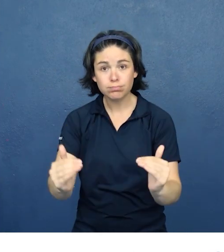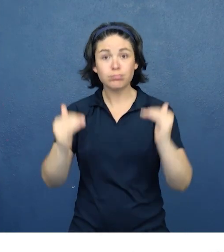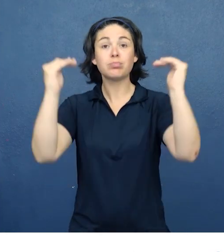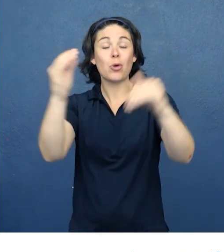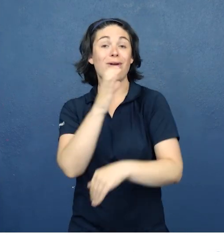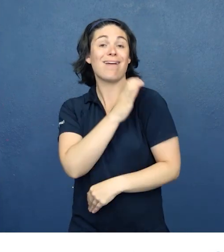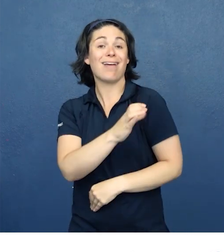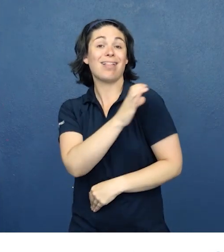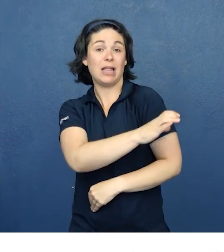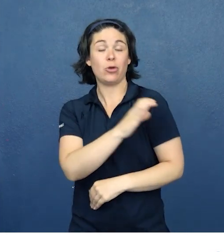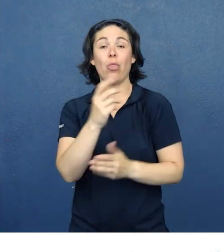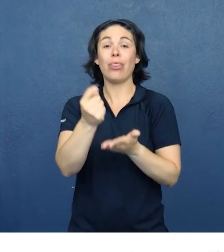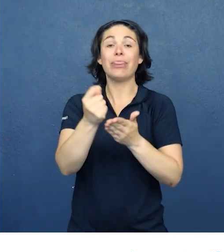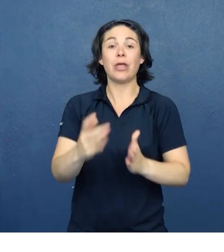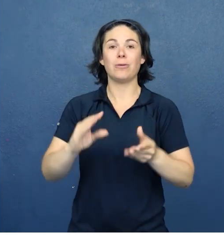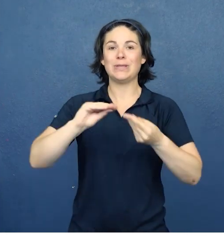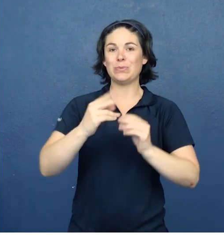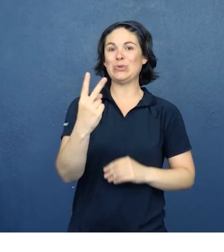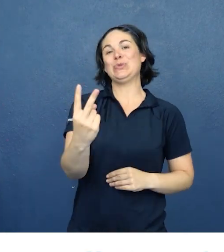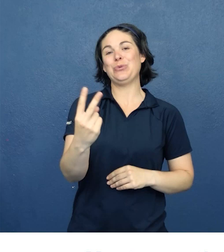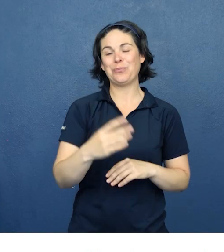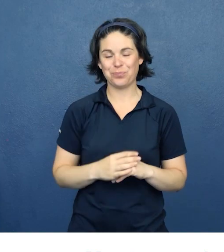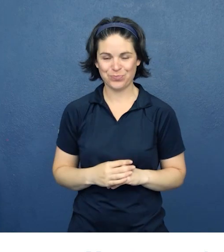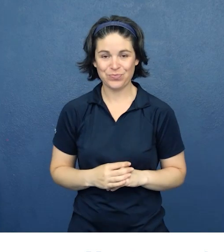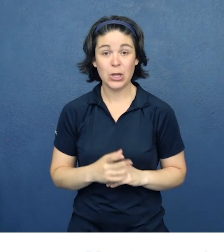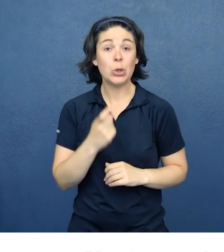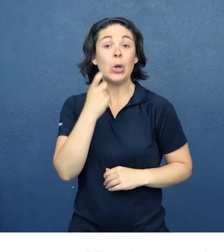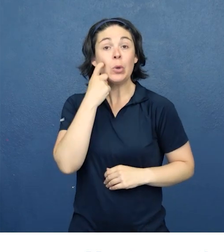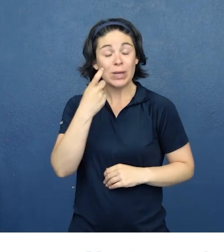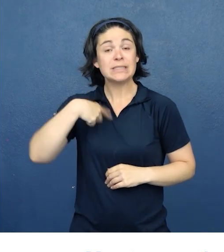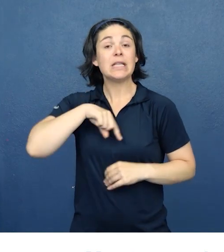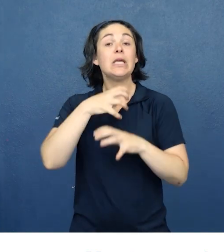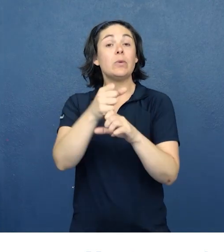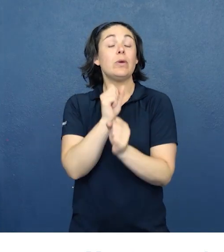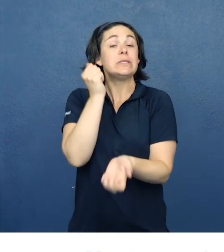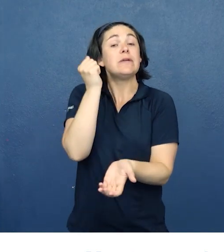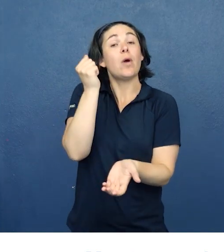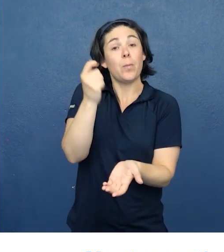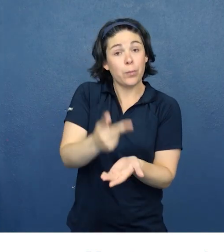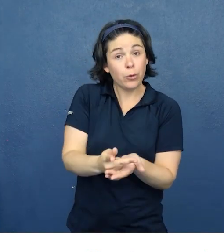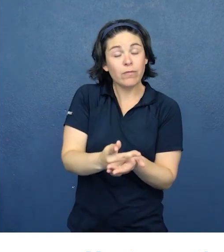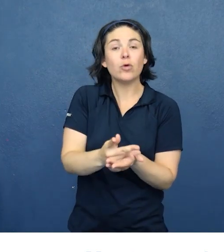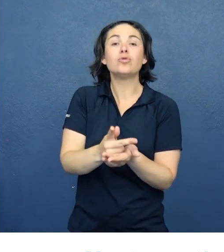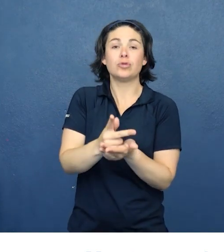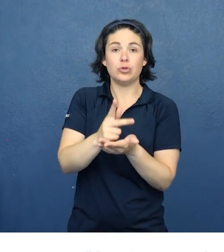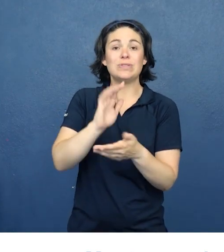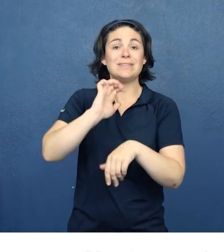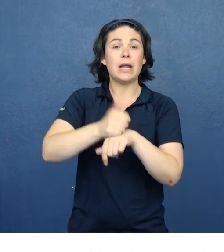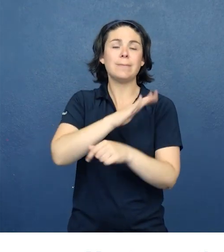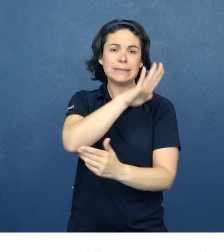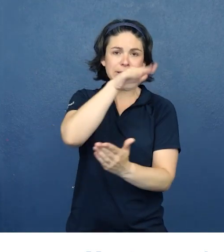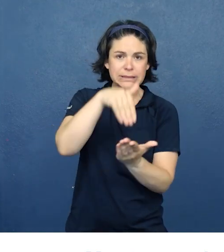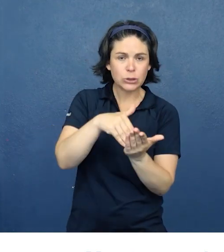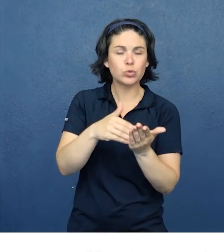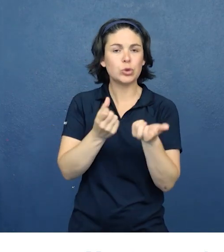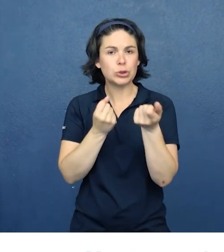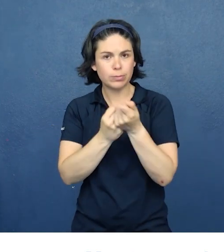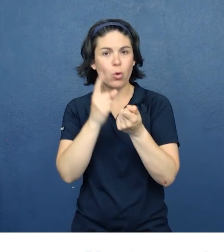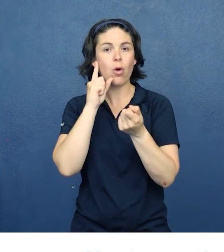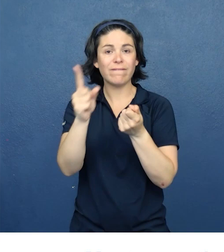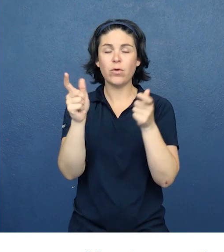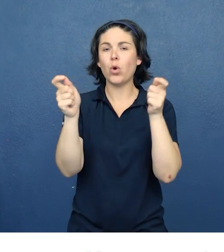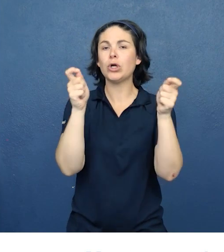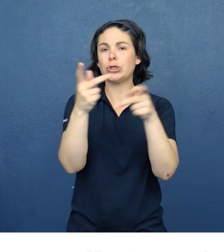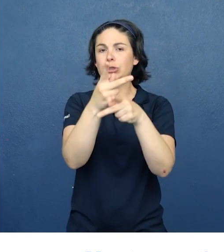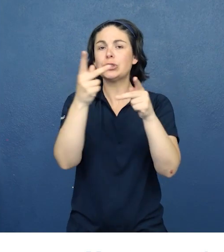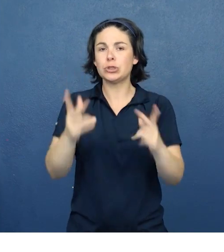clinical therapist 2 positions. Most recently, WET received approval to centralize support for clinical supervisors